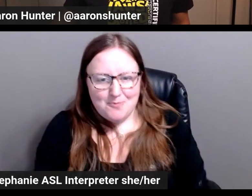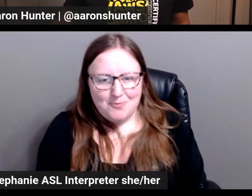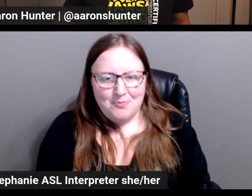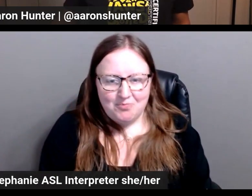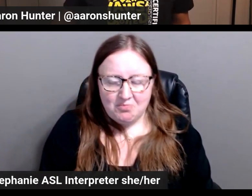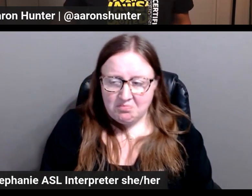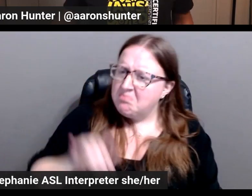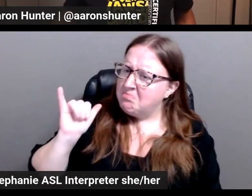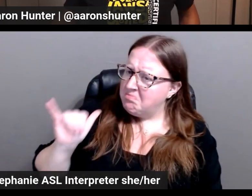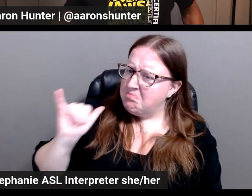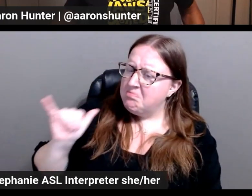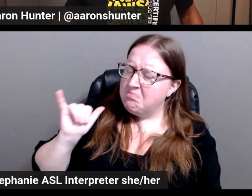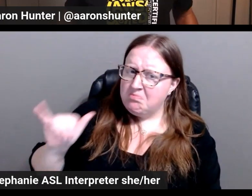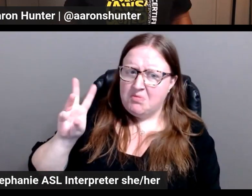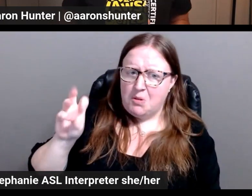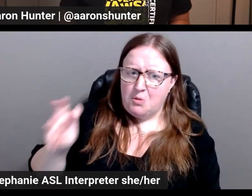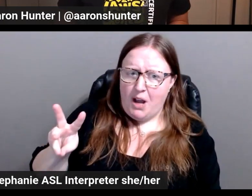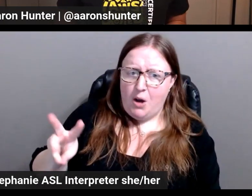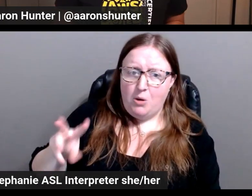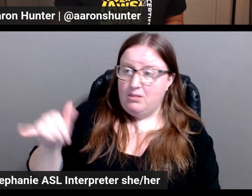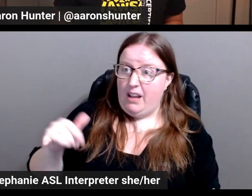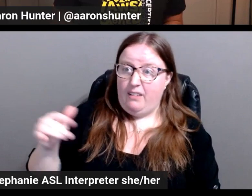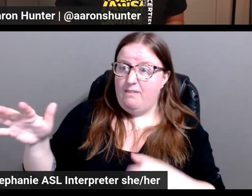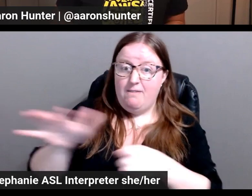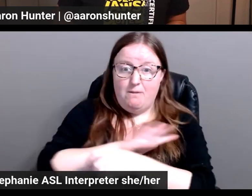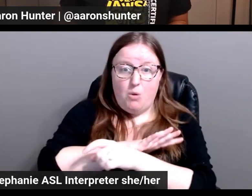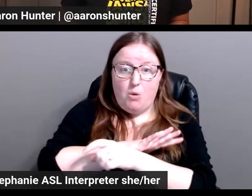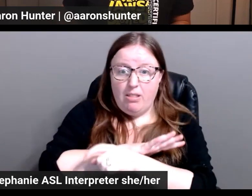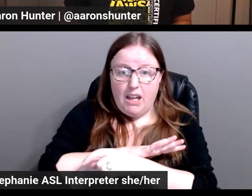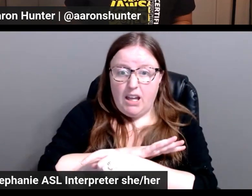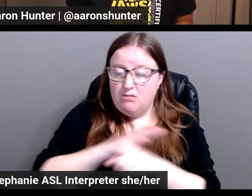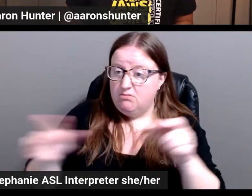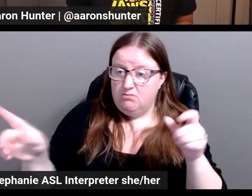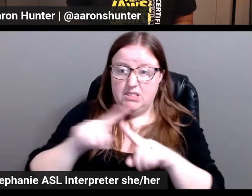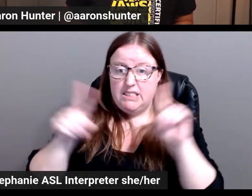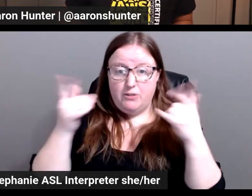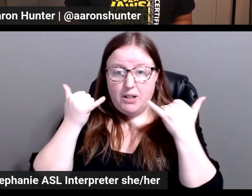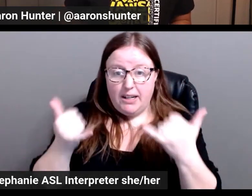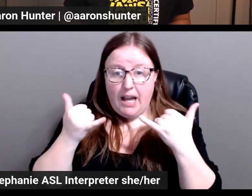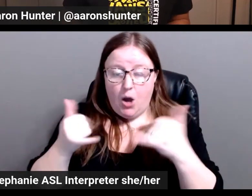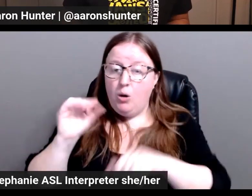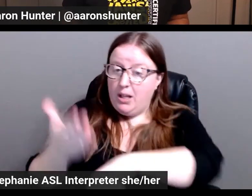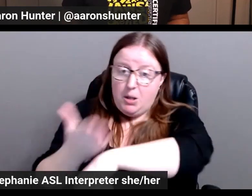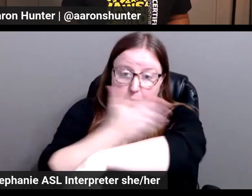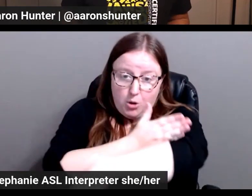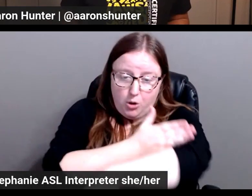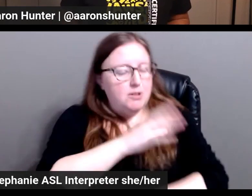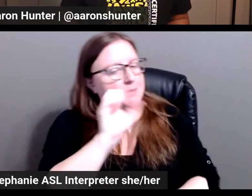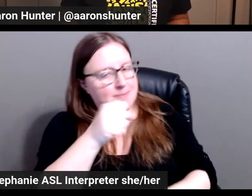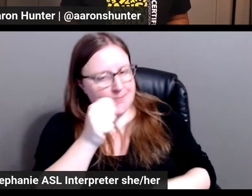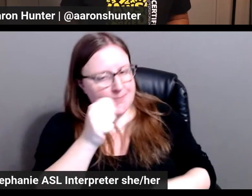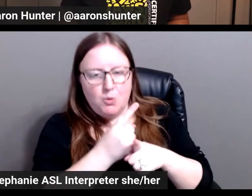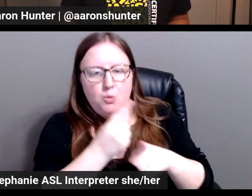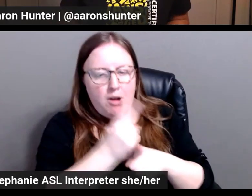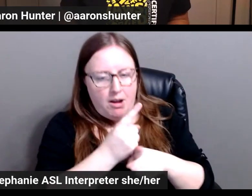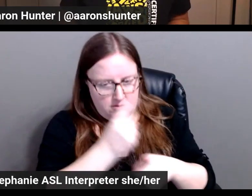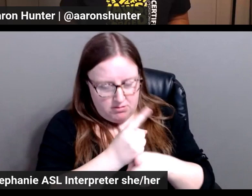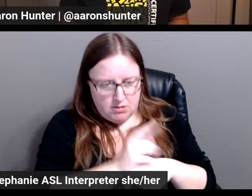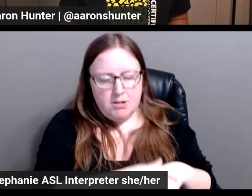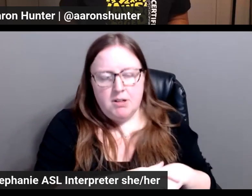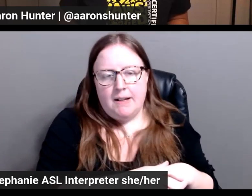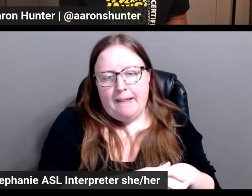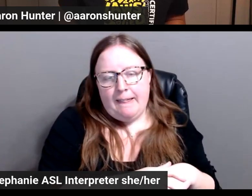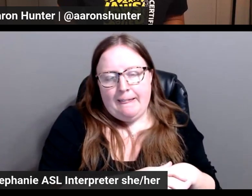Wow, that seems like a complete, almost top to bottom It refresh. It looks pretty nice for largely sure. is, yeah. It largely is a